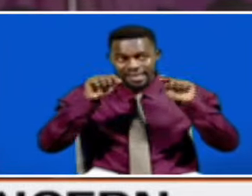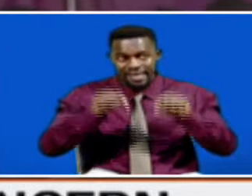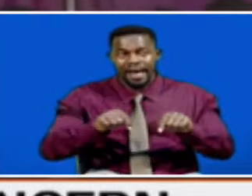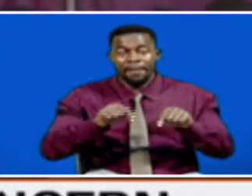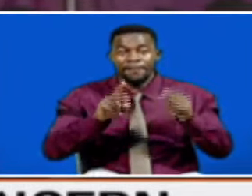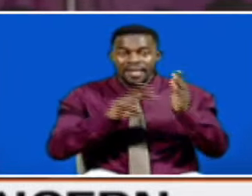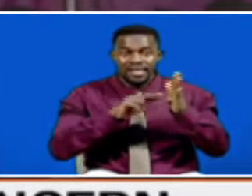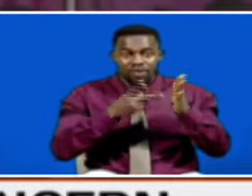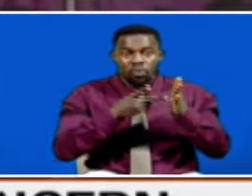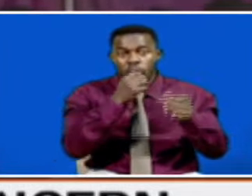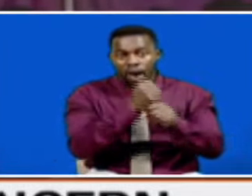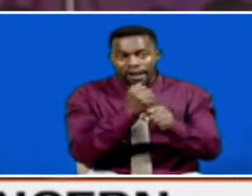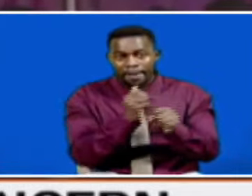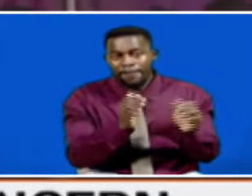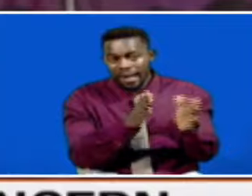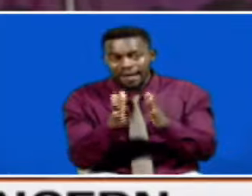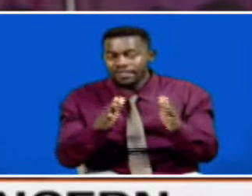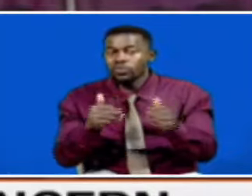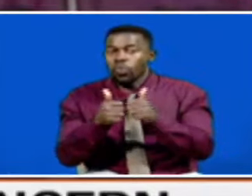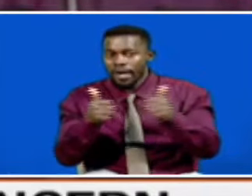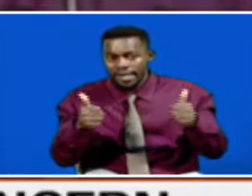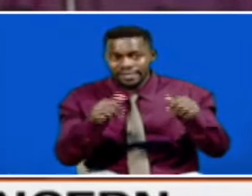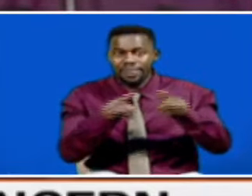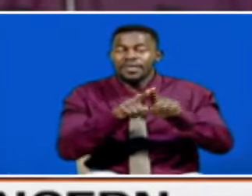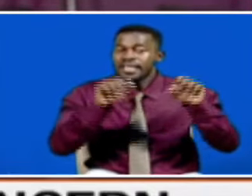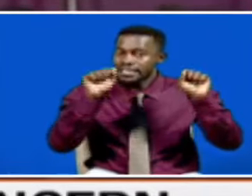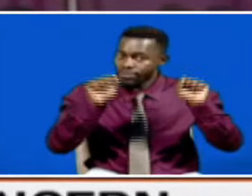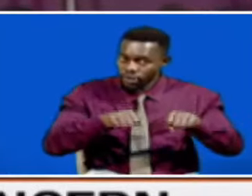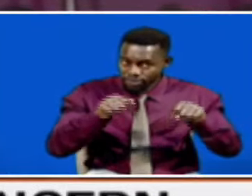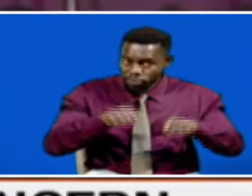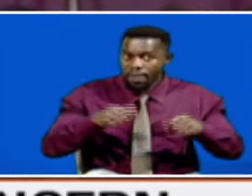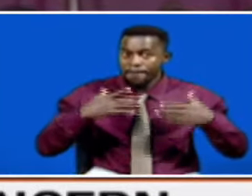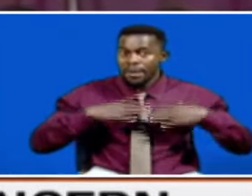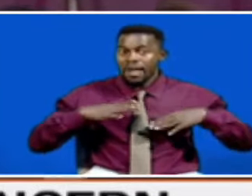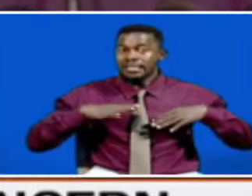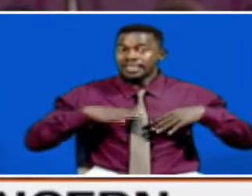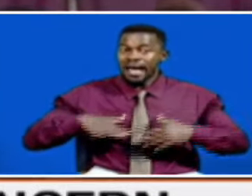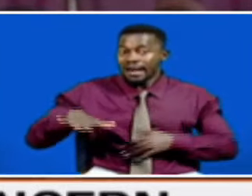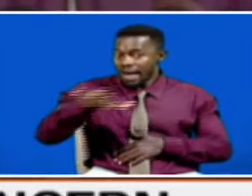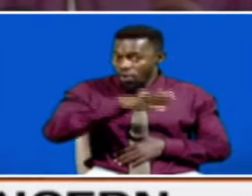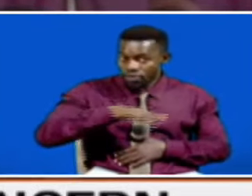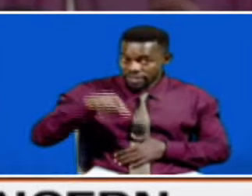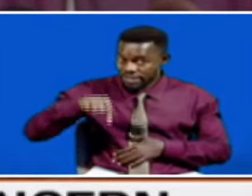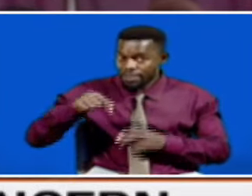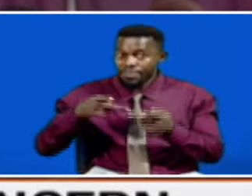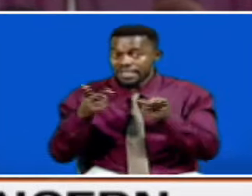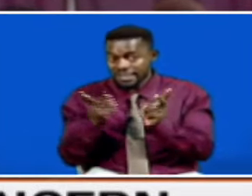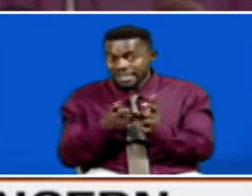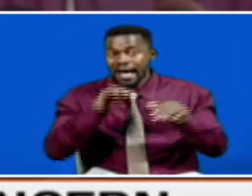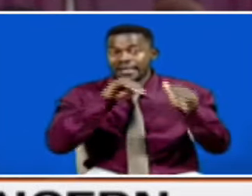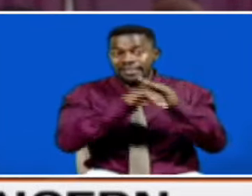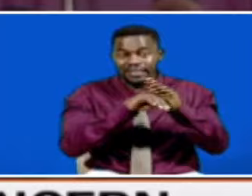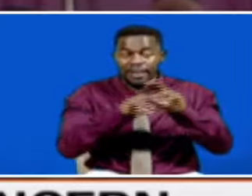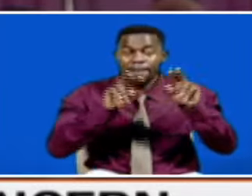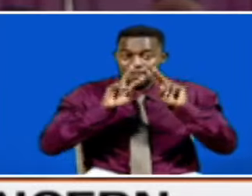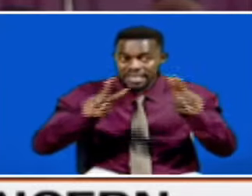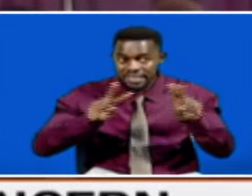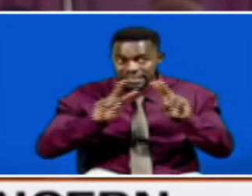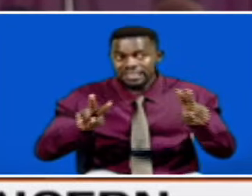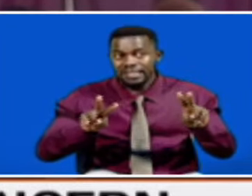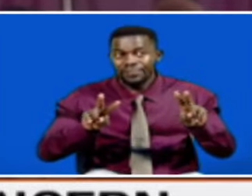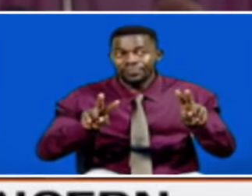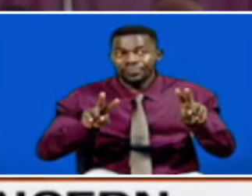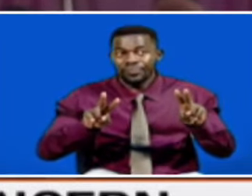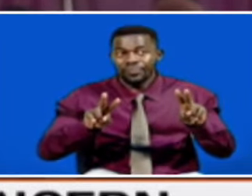it. It is possible for these people of Laikipia to have peace. And you people we have brought here